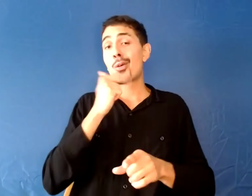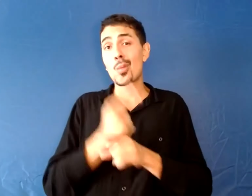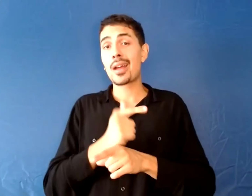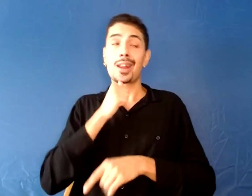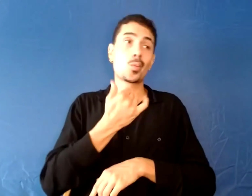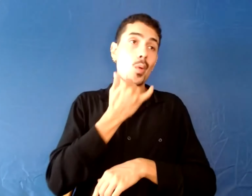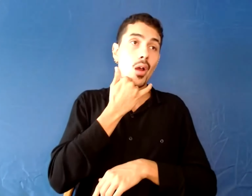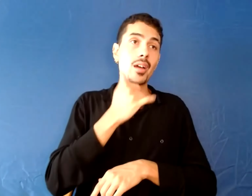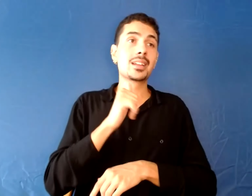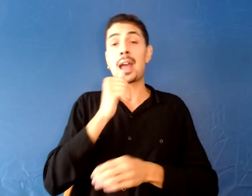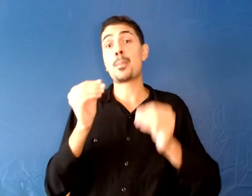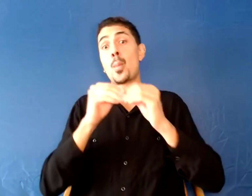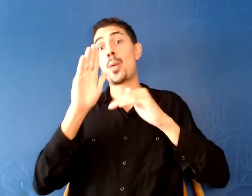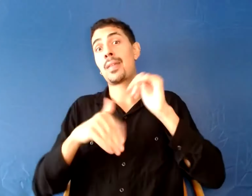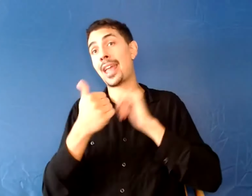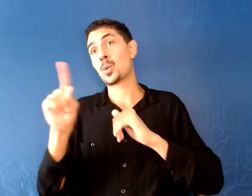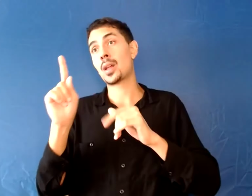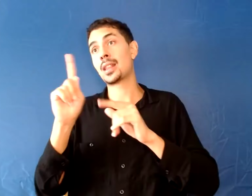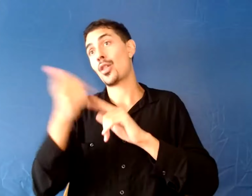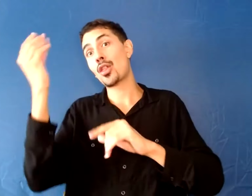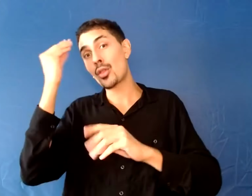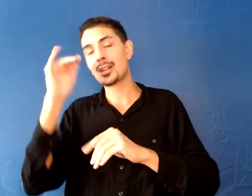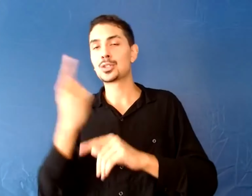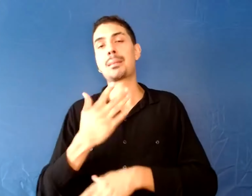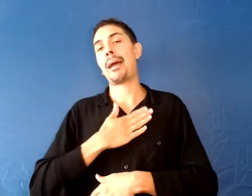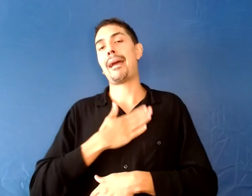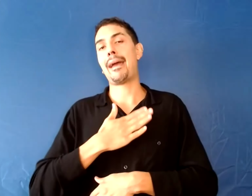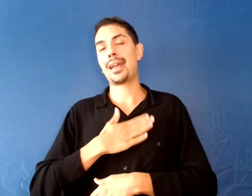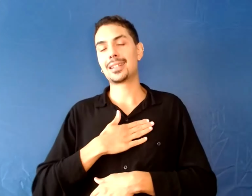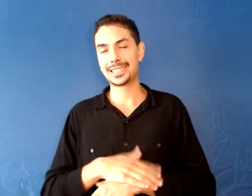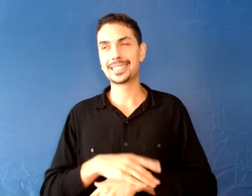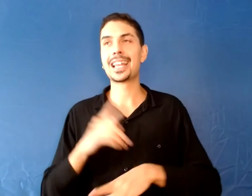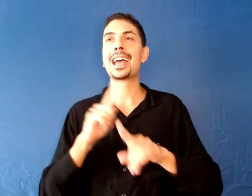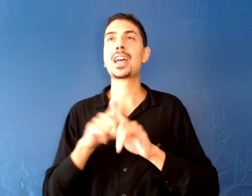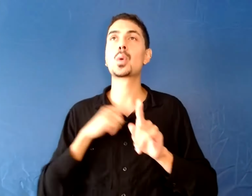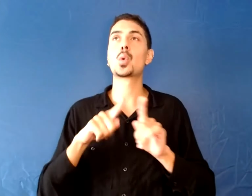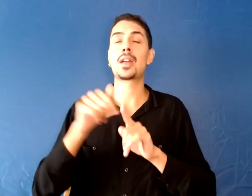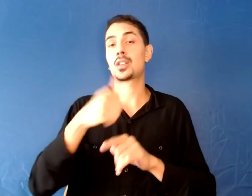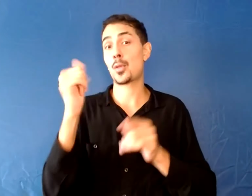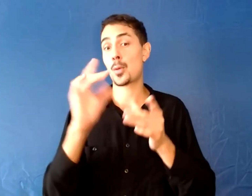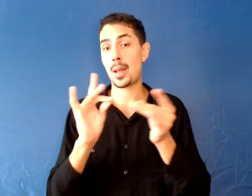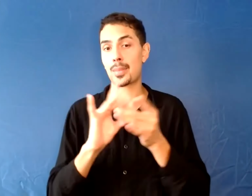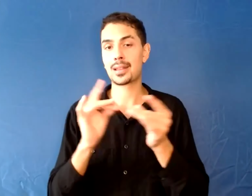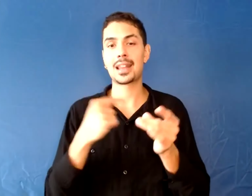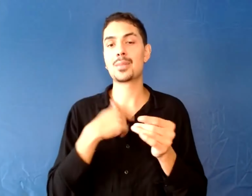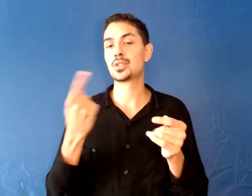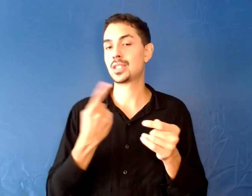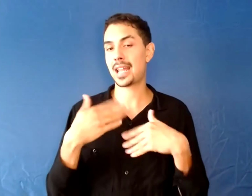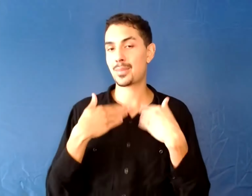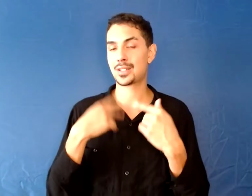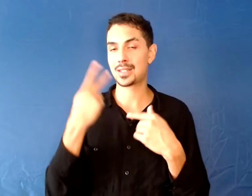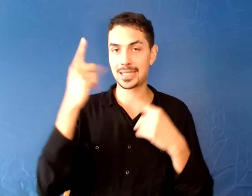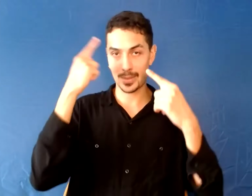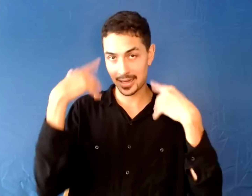wrong. It's not more than anyone else's thoughts. It's just my thoughts. And then we have another comment. I'm just happy to see mental